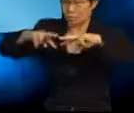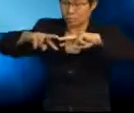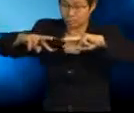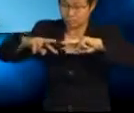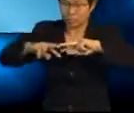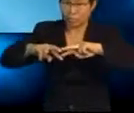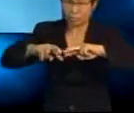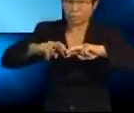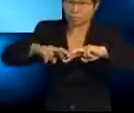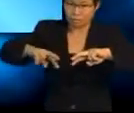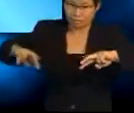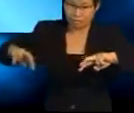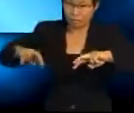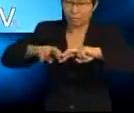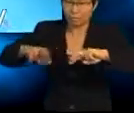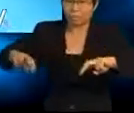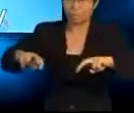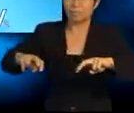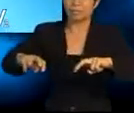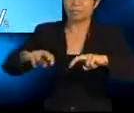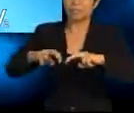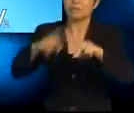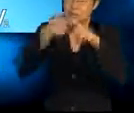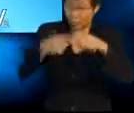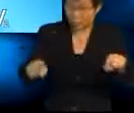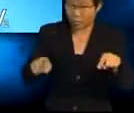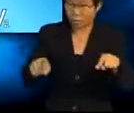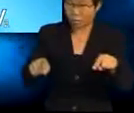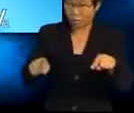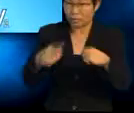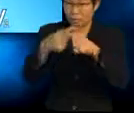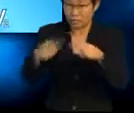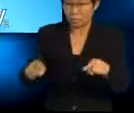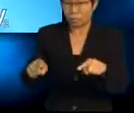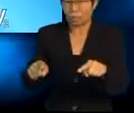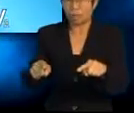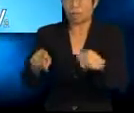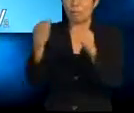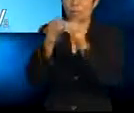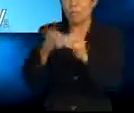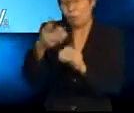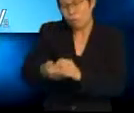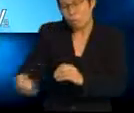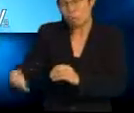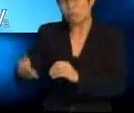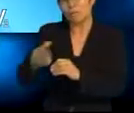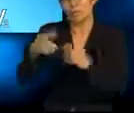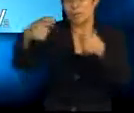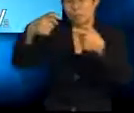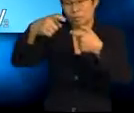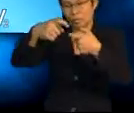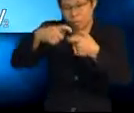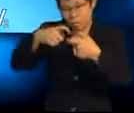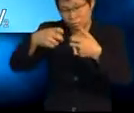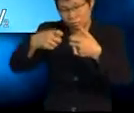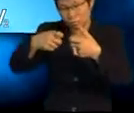separate branches. The potential difference across two or more components connected in